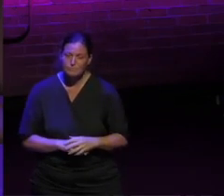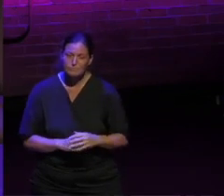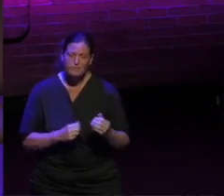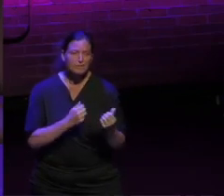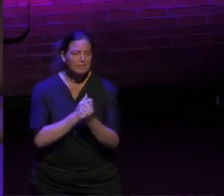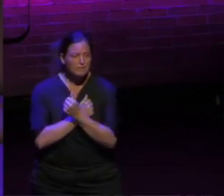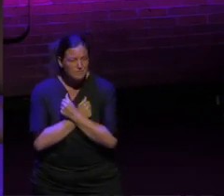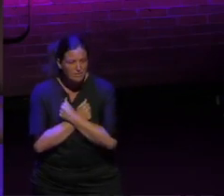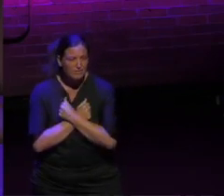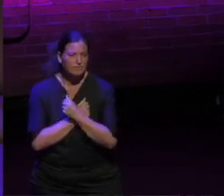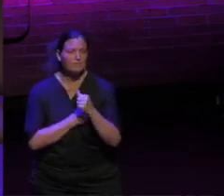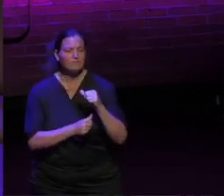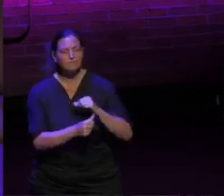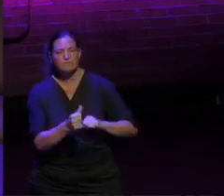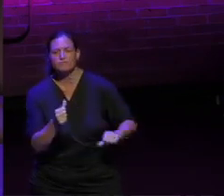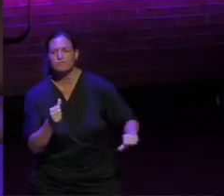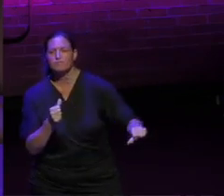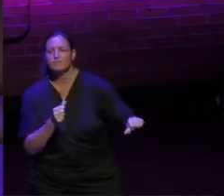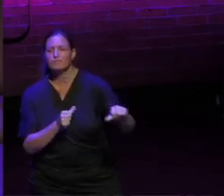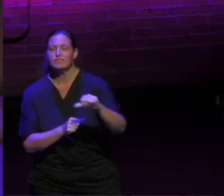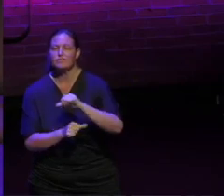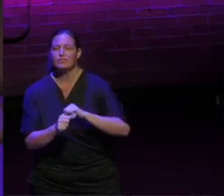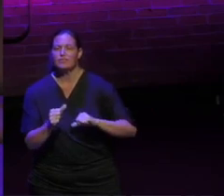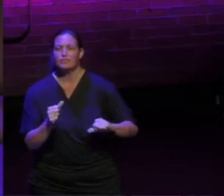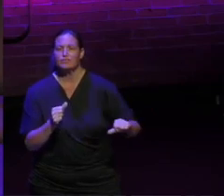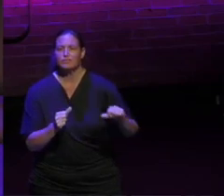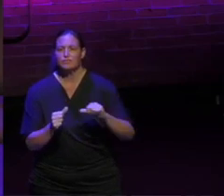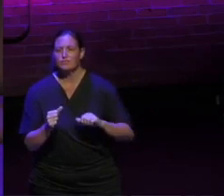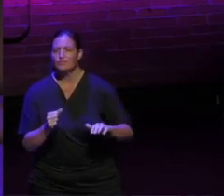is love each other